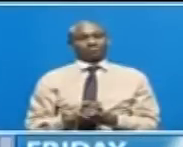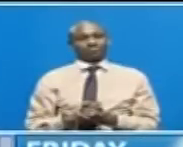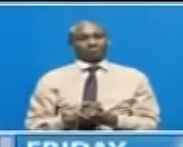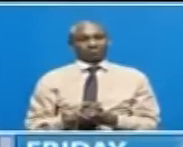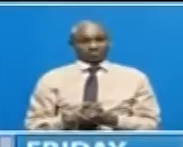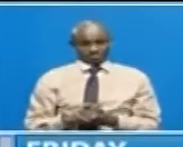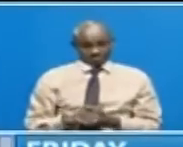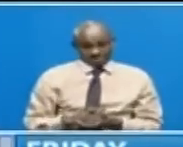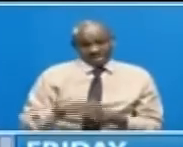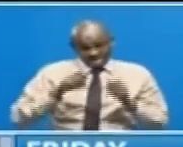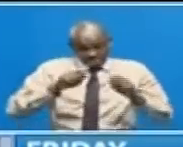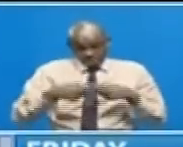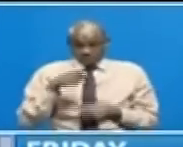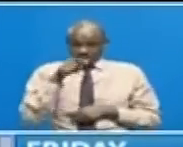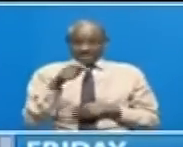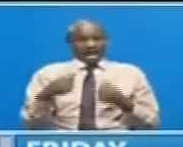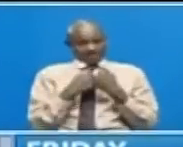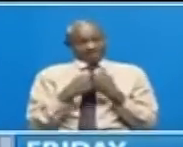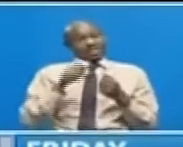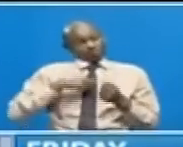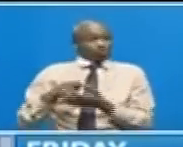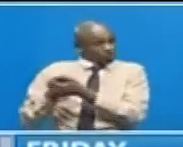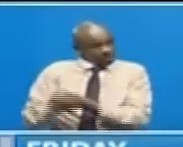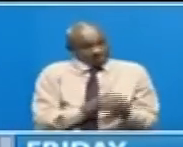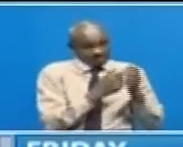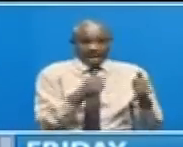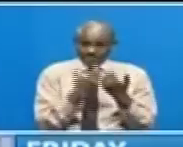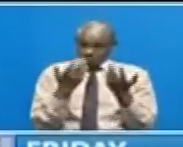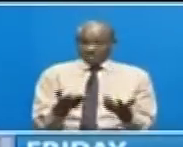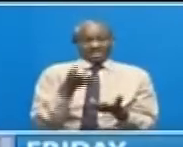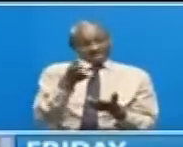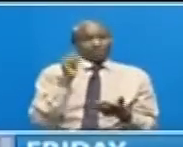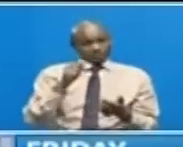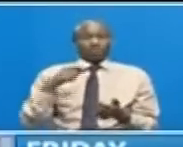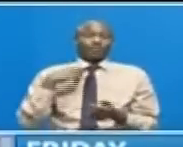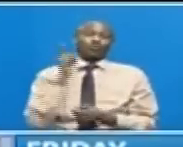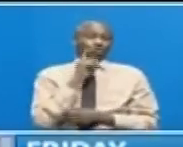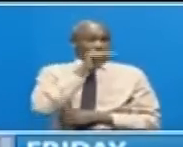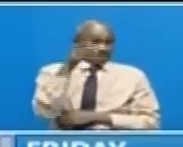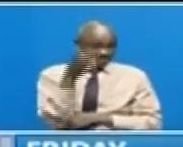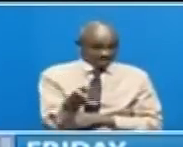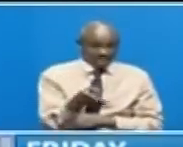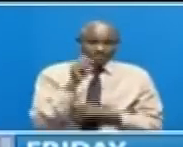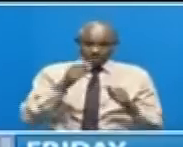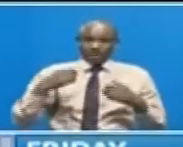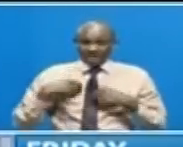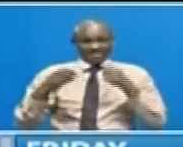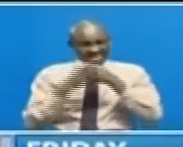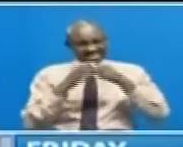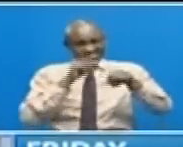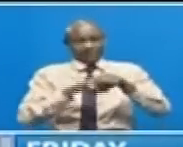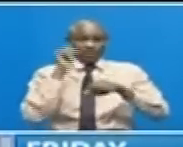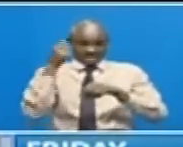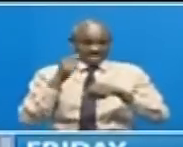The Pacific Trail Limuru Open at the Limuru Golf and Country Club will be the place to be for golf lovers tomorrow. The club will be hosting the ninth leg of the